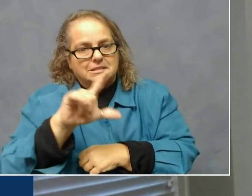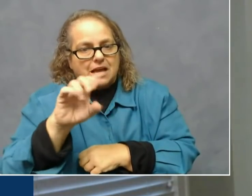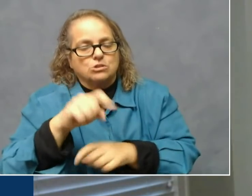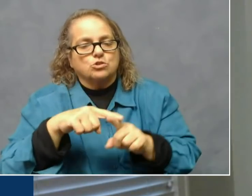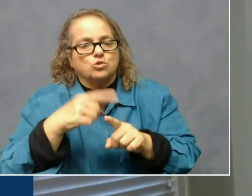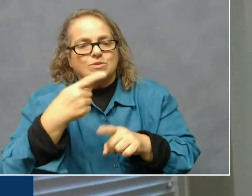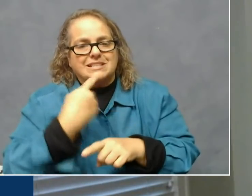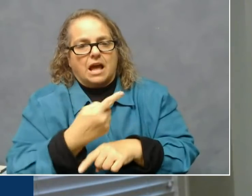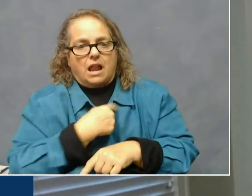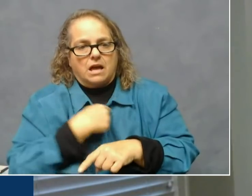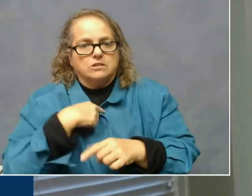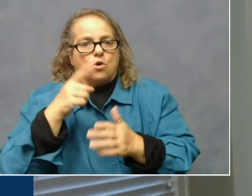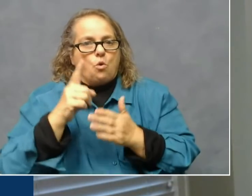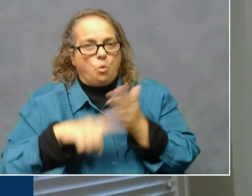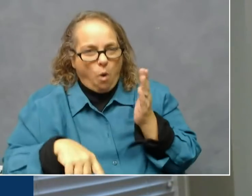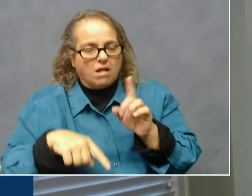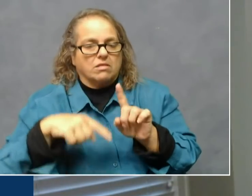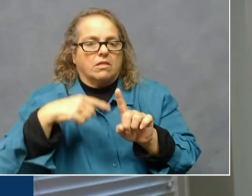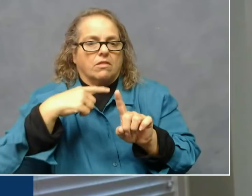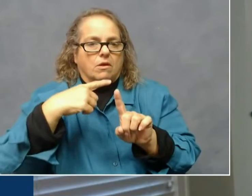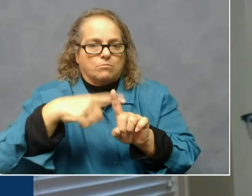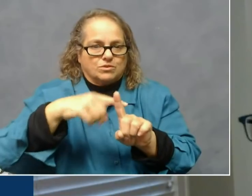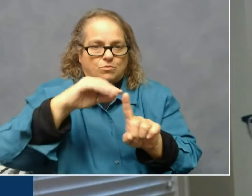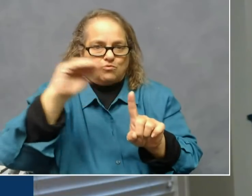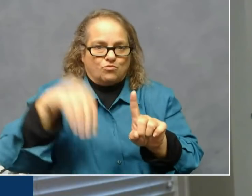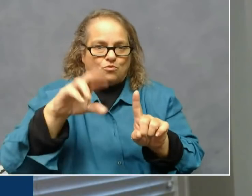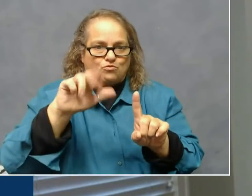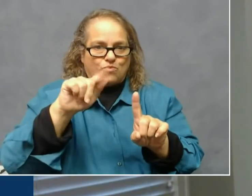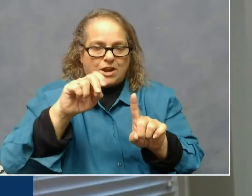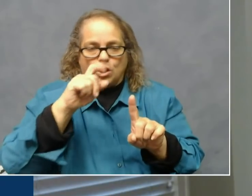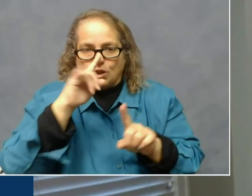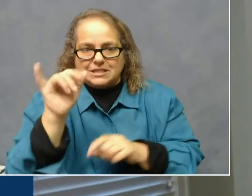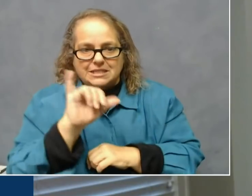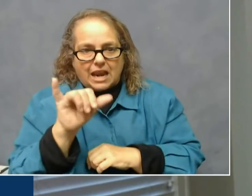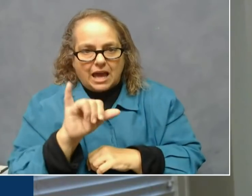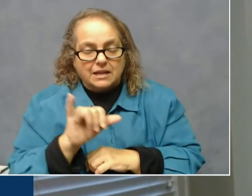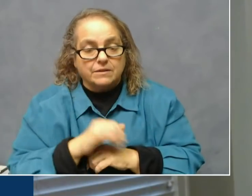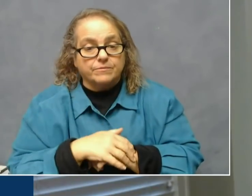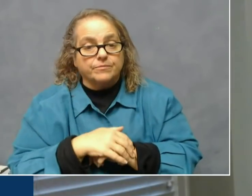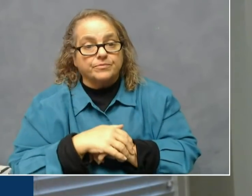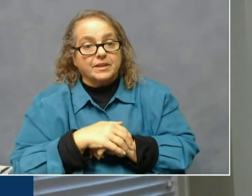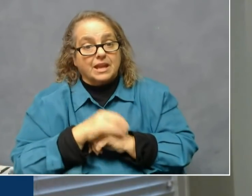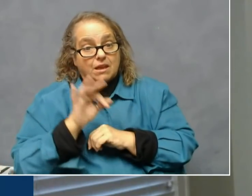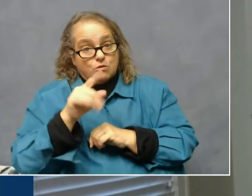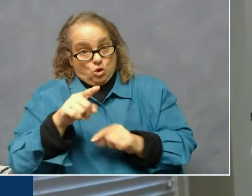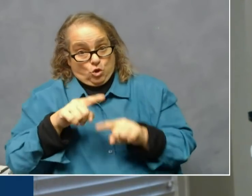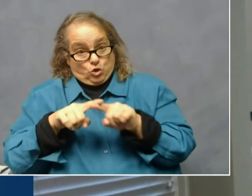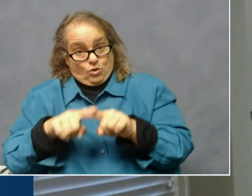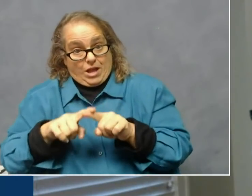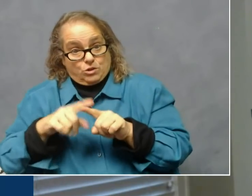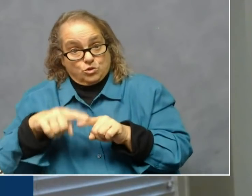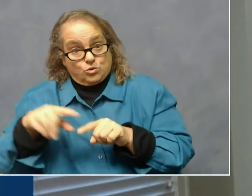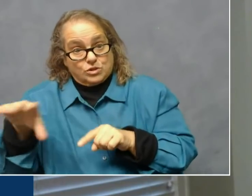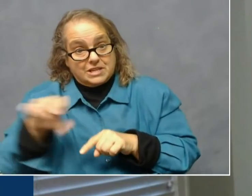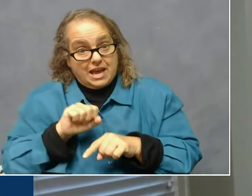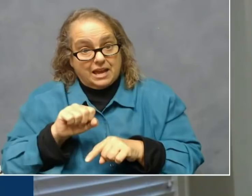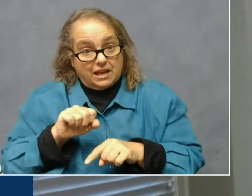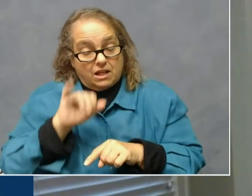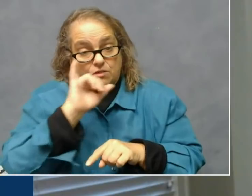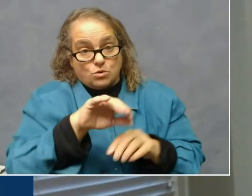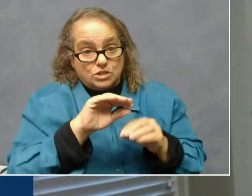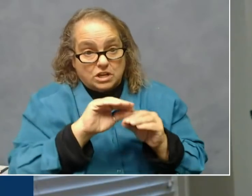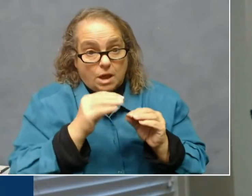like. Any other measure where you're relying on trying to take numerators and attach to them a denominator